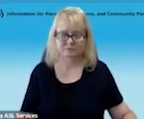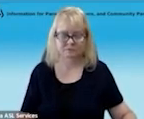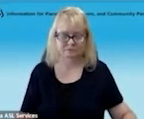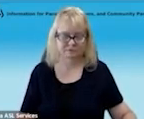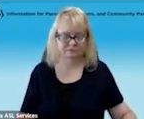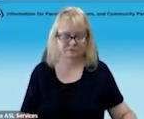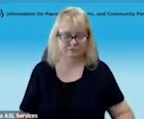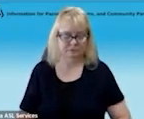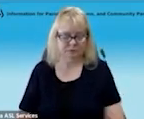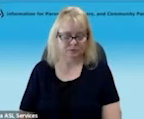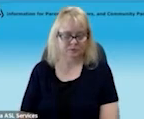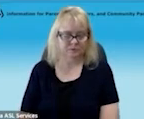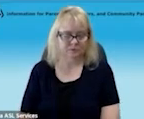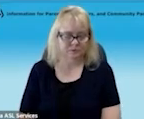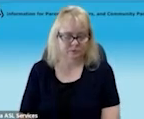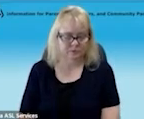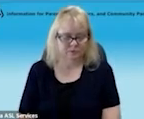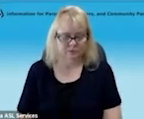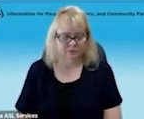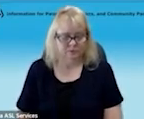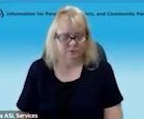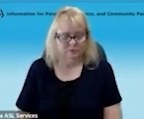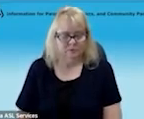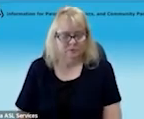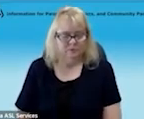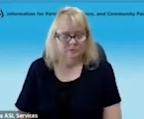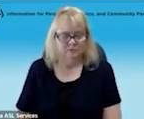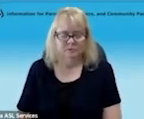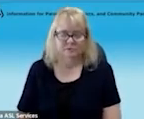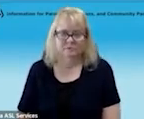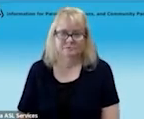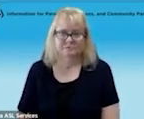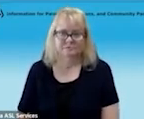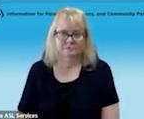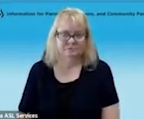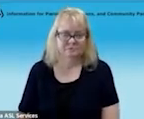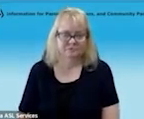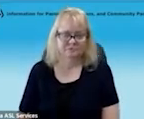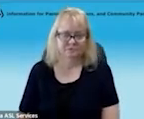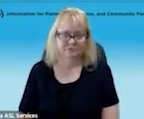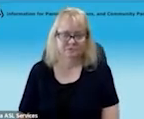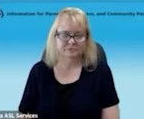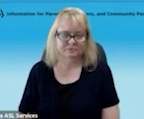el cuadro de chat. También publicaremos el enlace en el chat durante el seminario web.